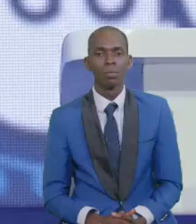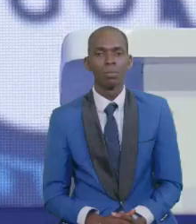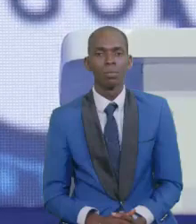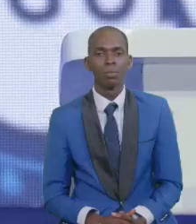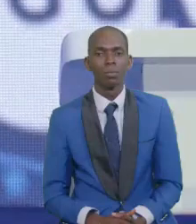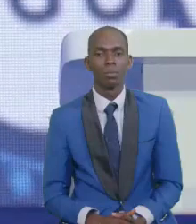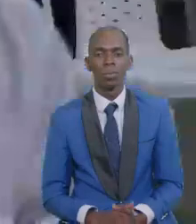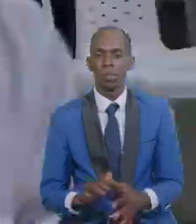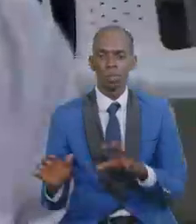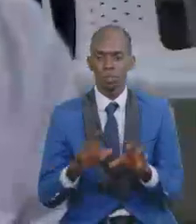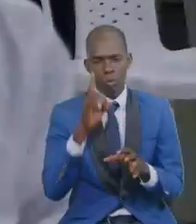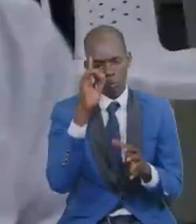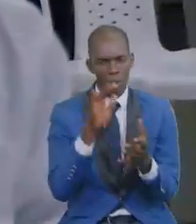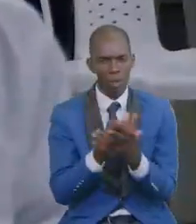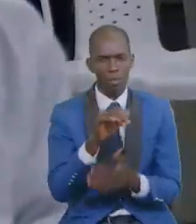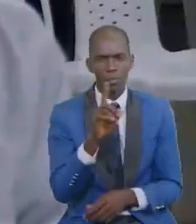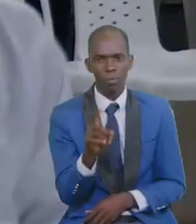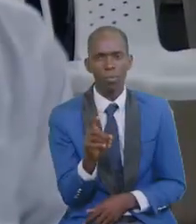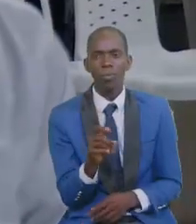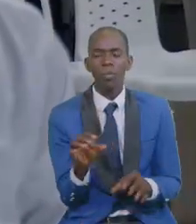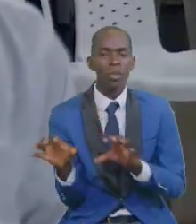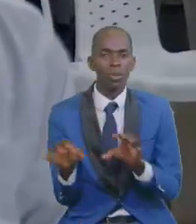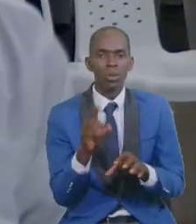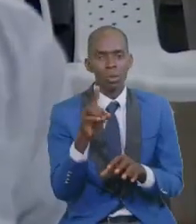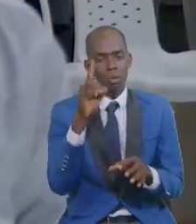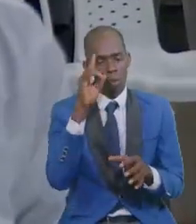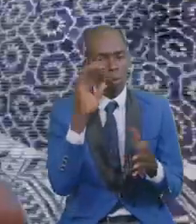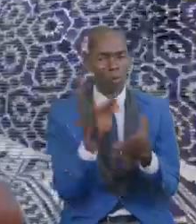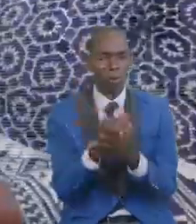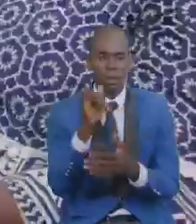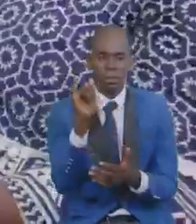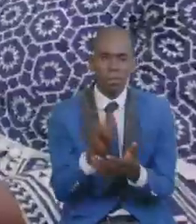Do you believe? Do you believe that?